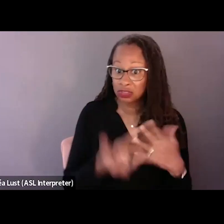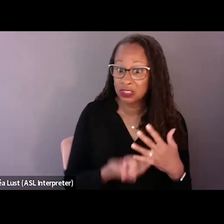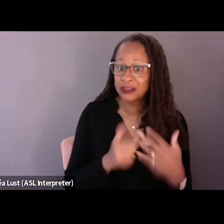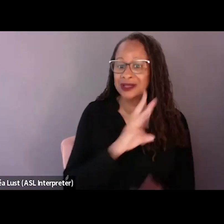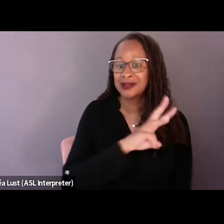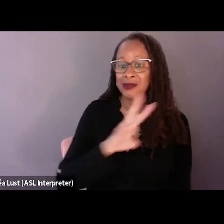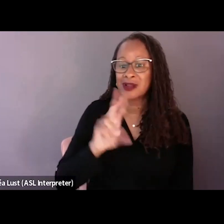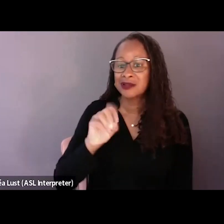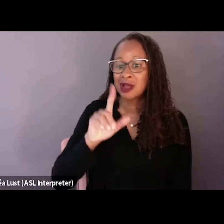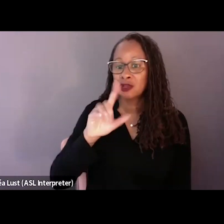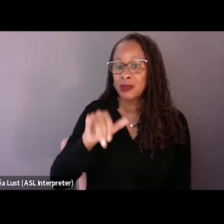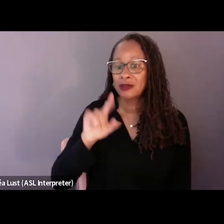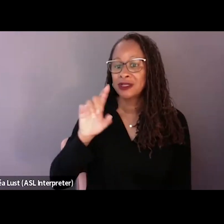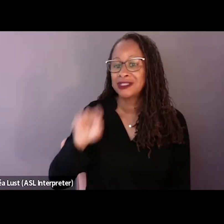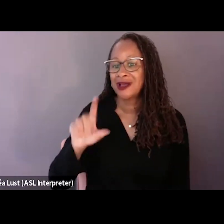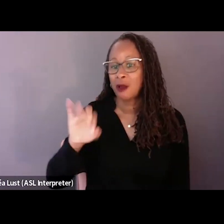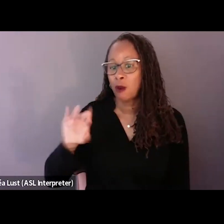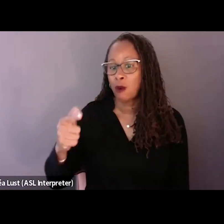www.documentary.org/SpringDocs.